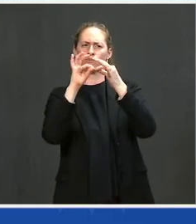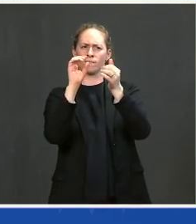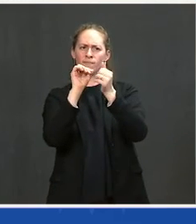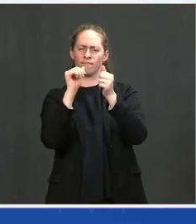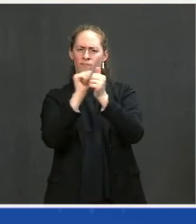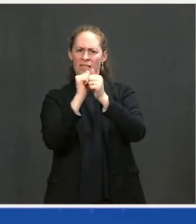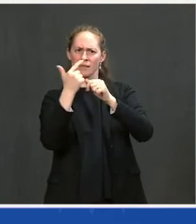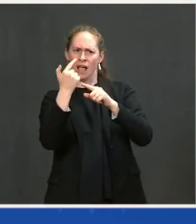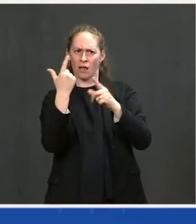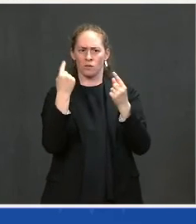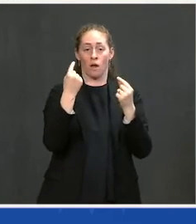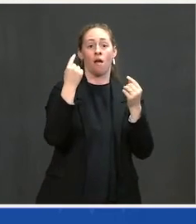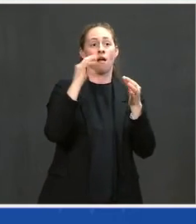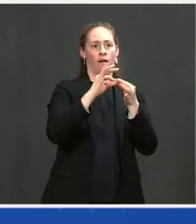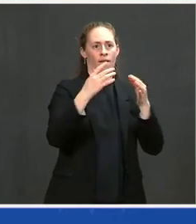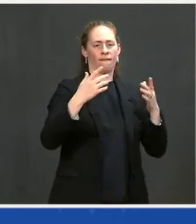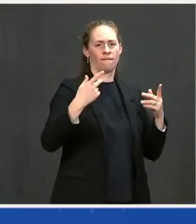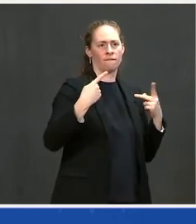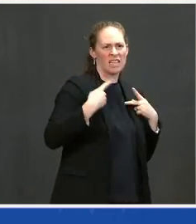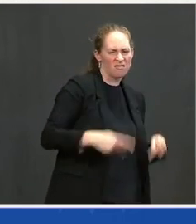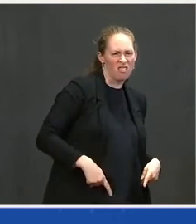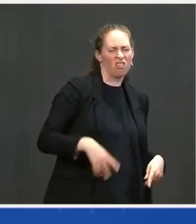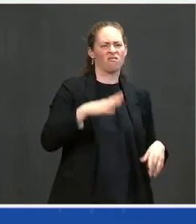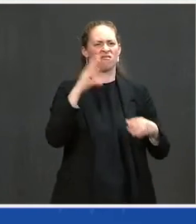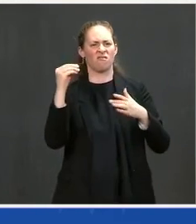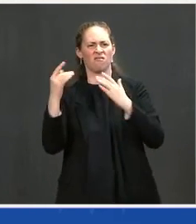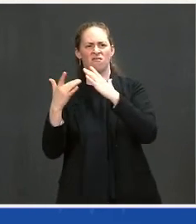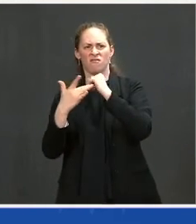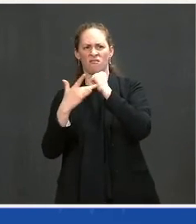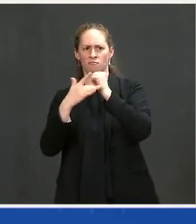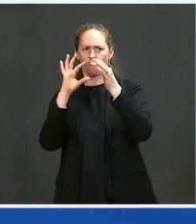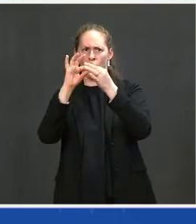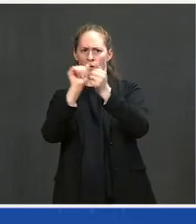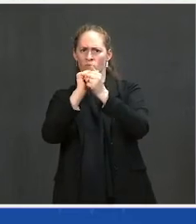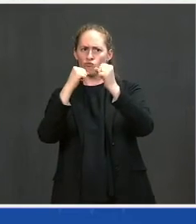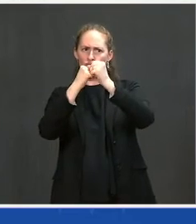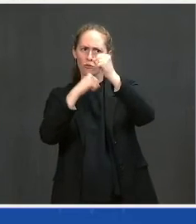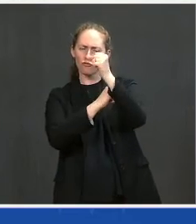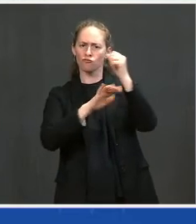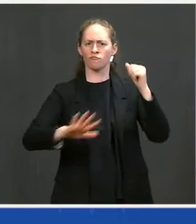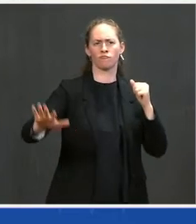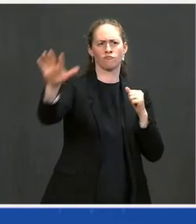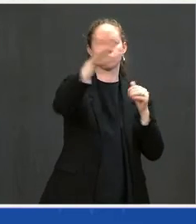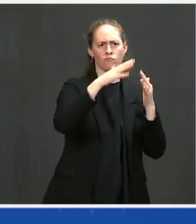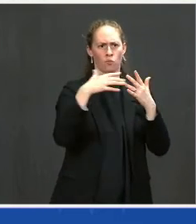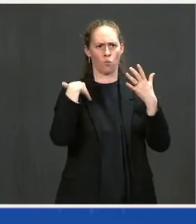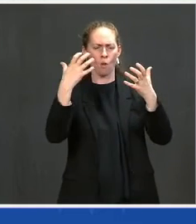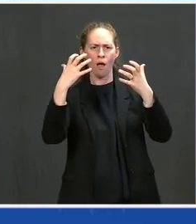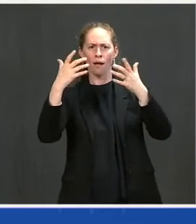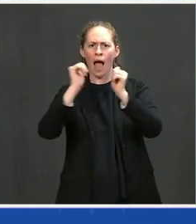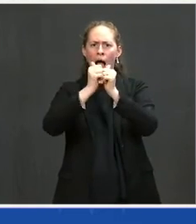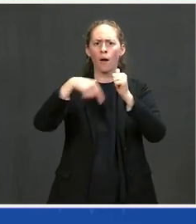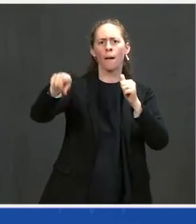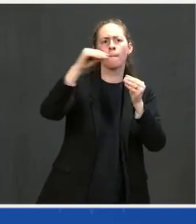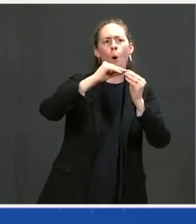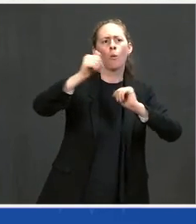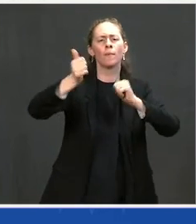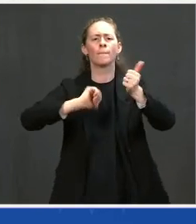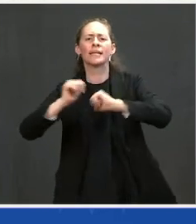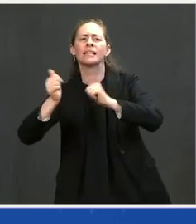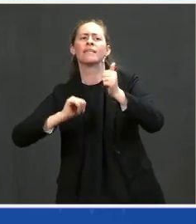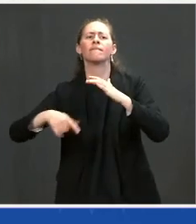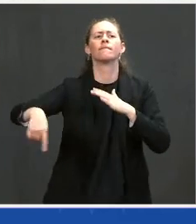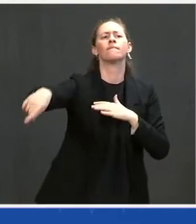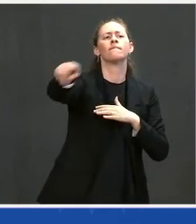technological infrastructure of this country, so that we can compete and create significant